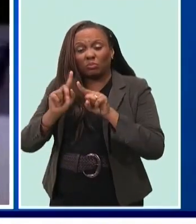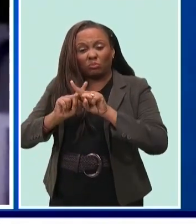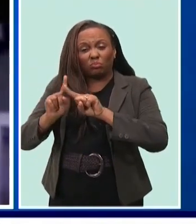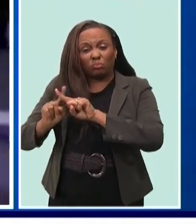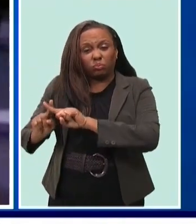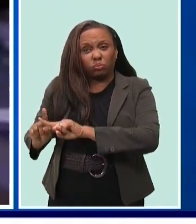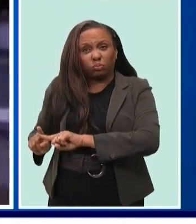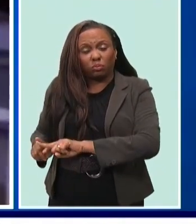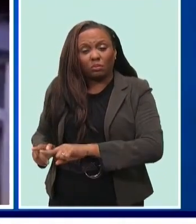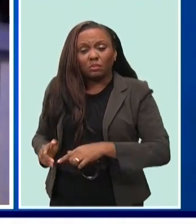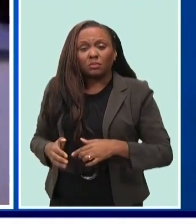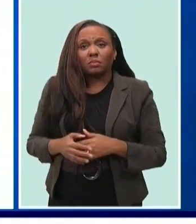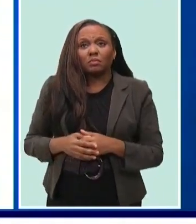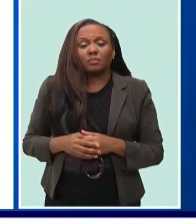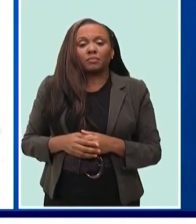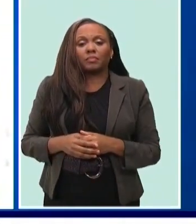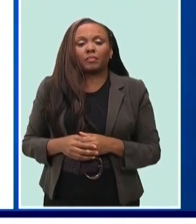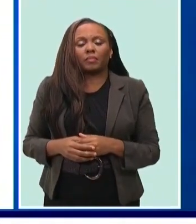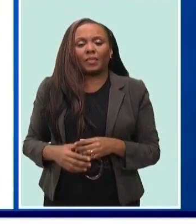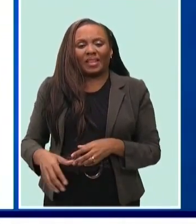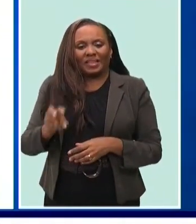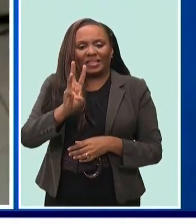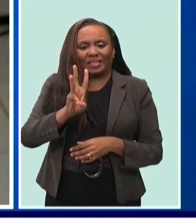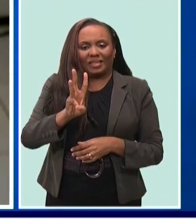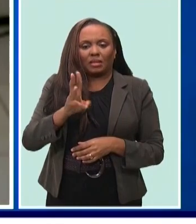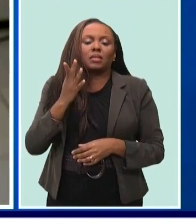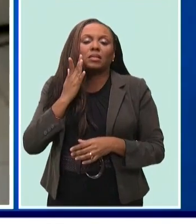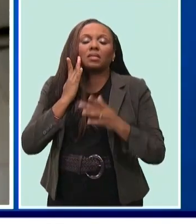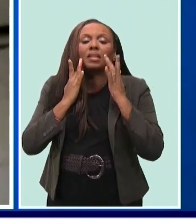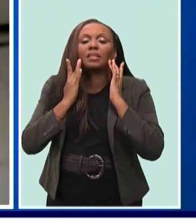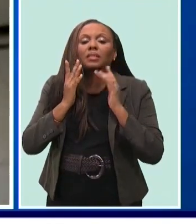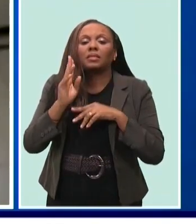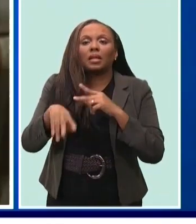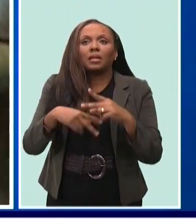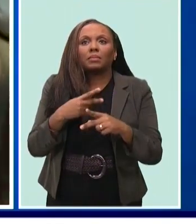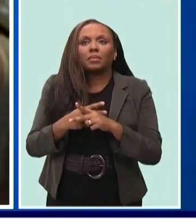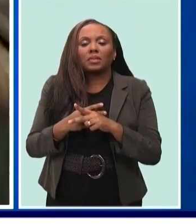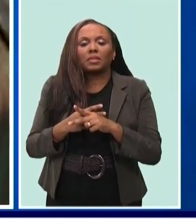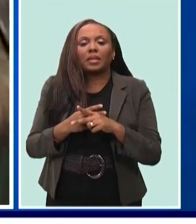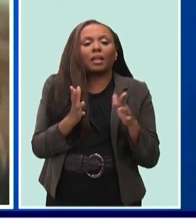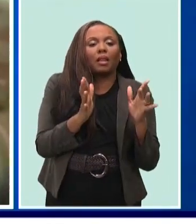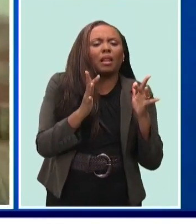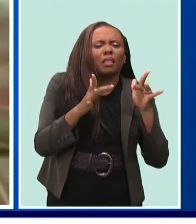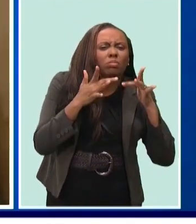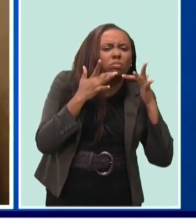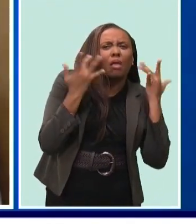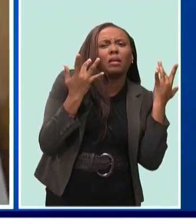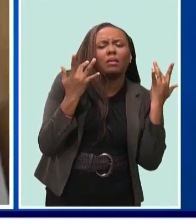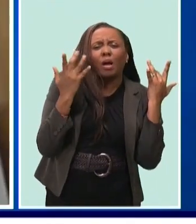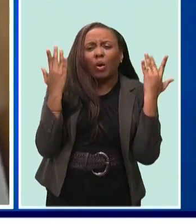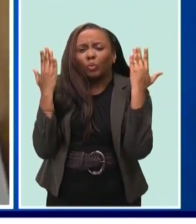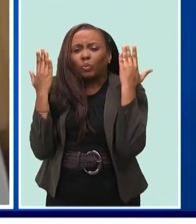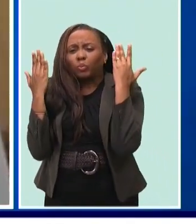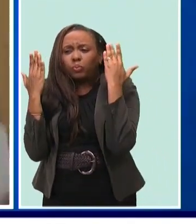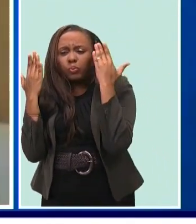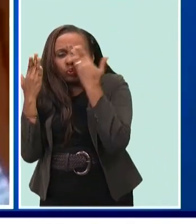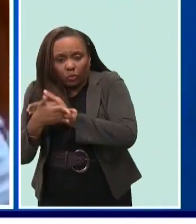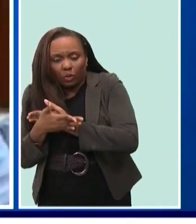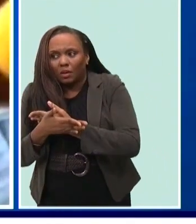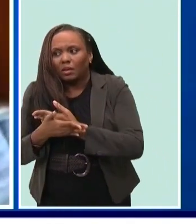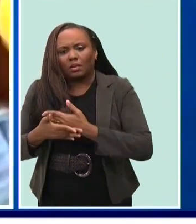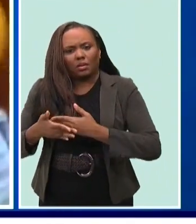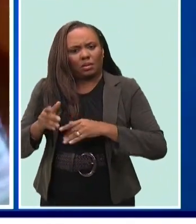than ever. There are six skin types, ranging from the fairest to the darkest. And the main difference is the amount of